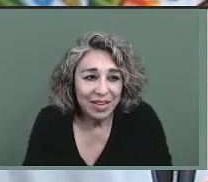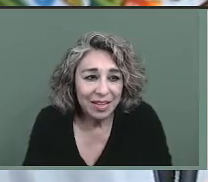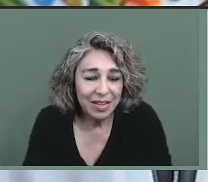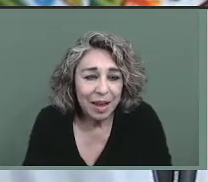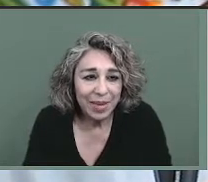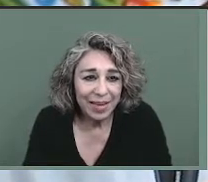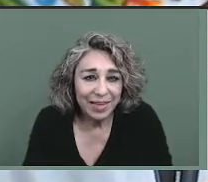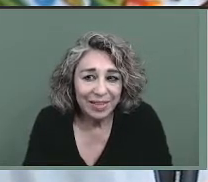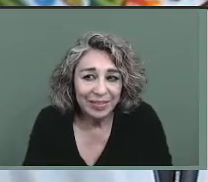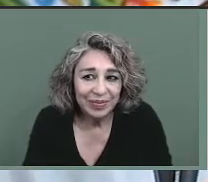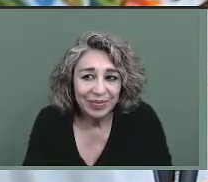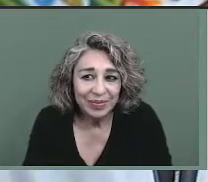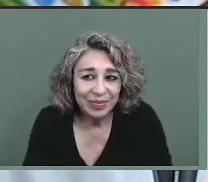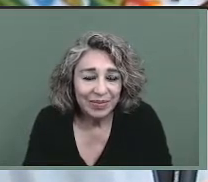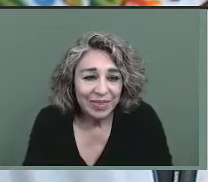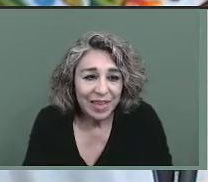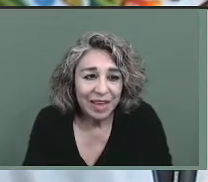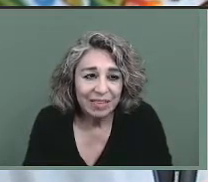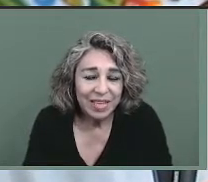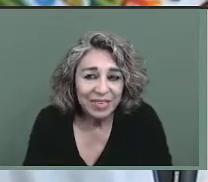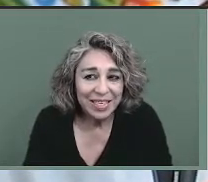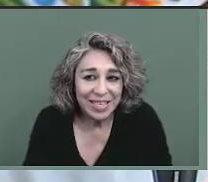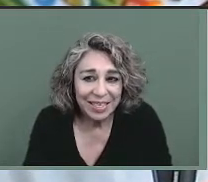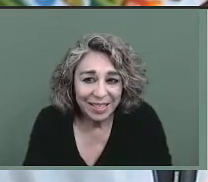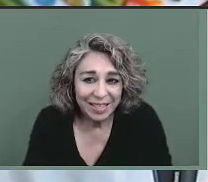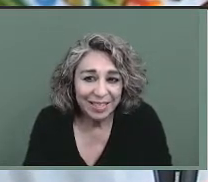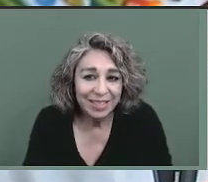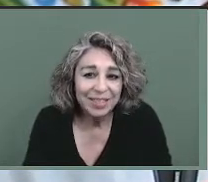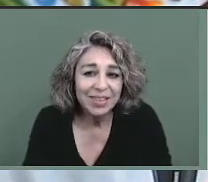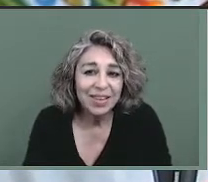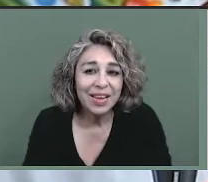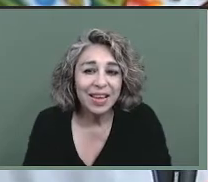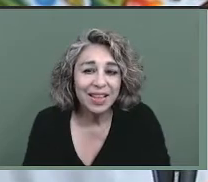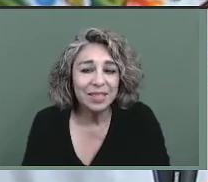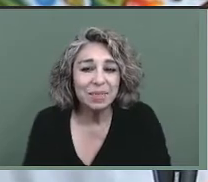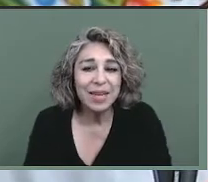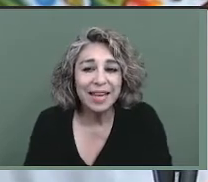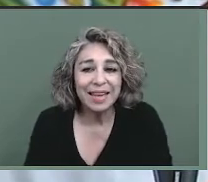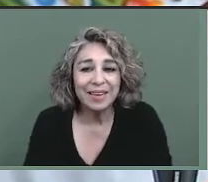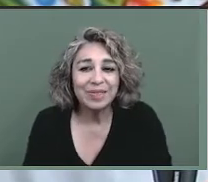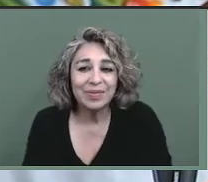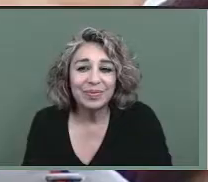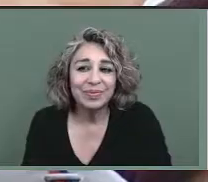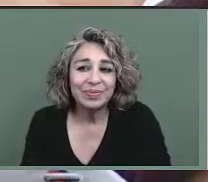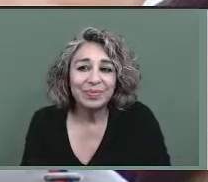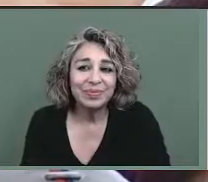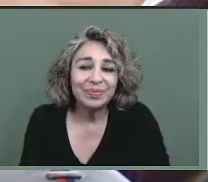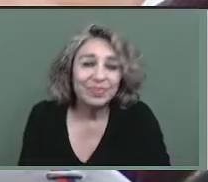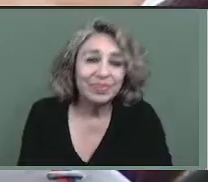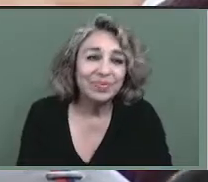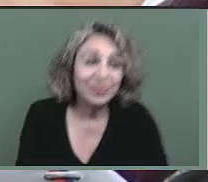the topic of this visit, in this meeting,